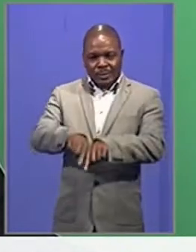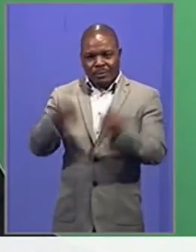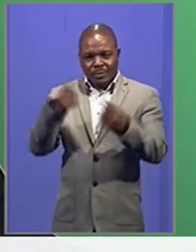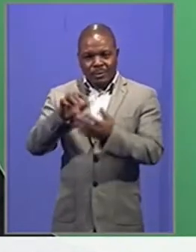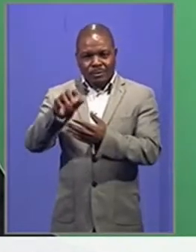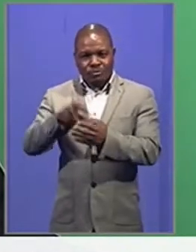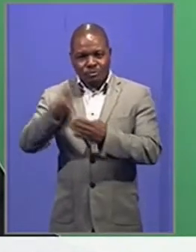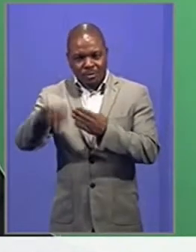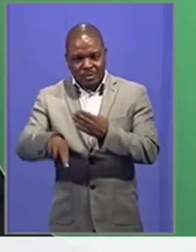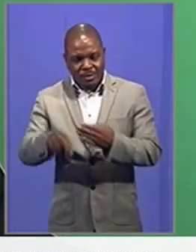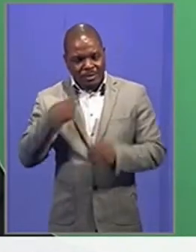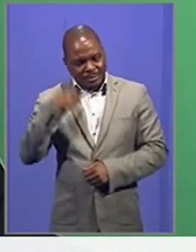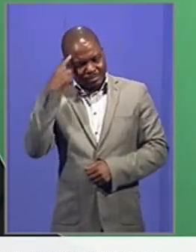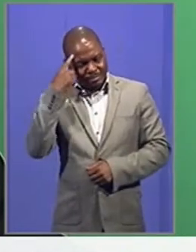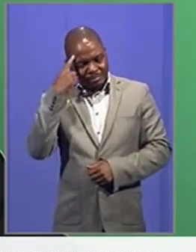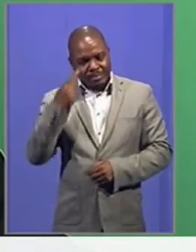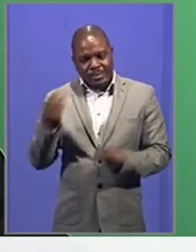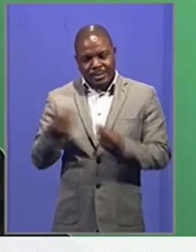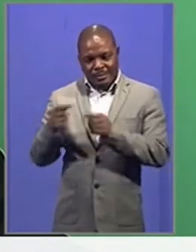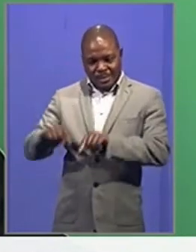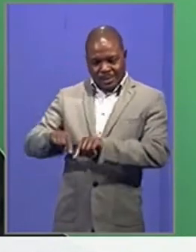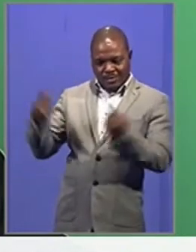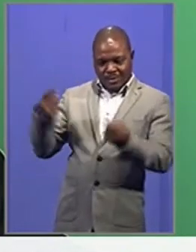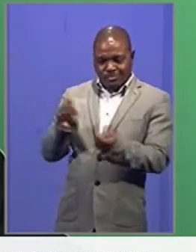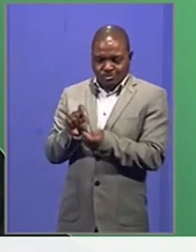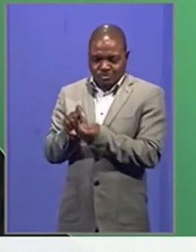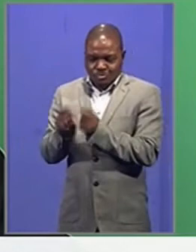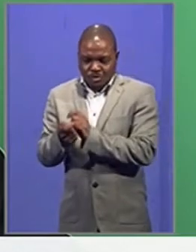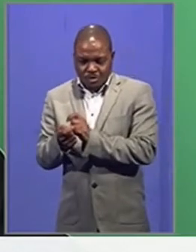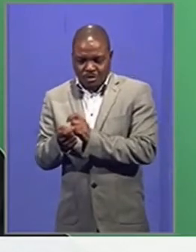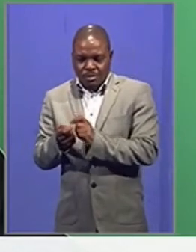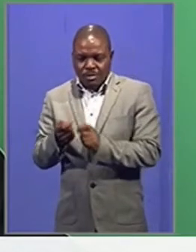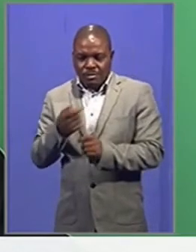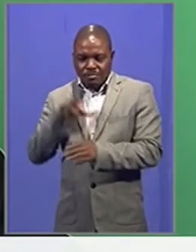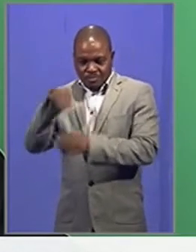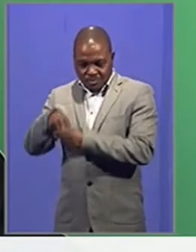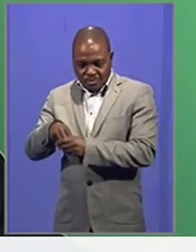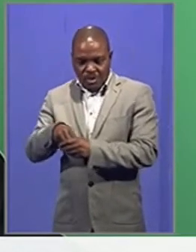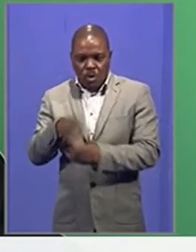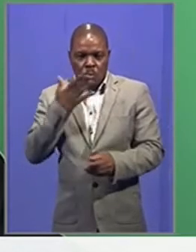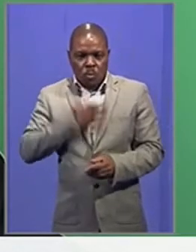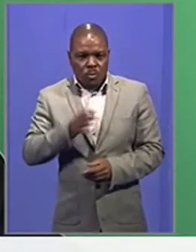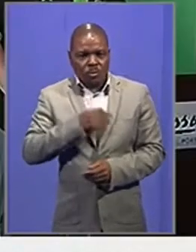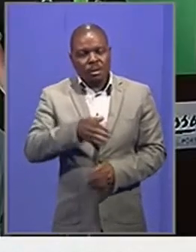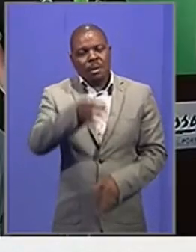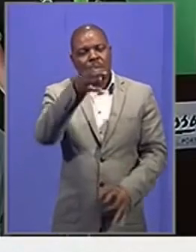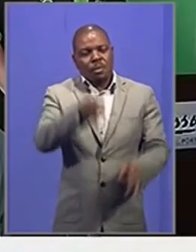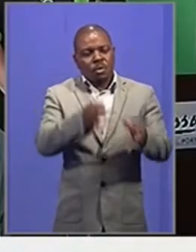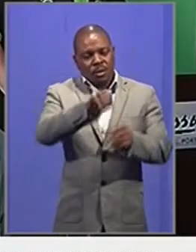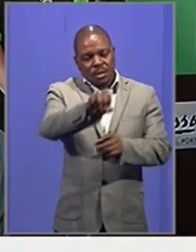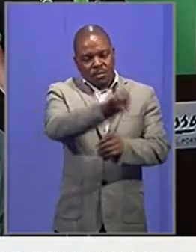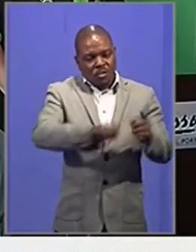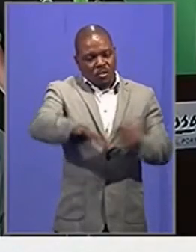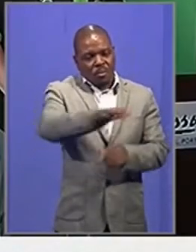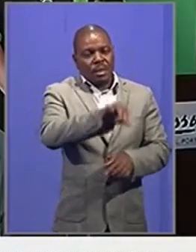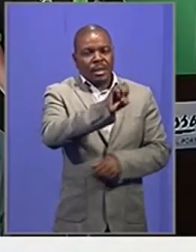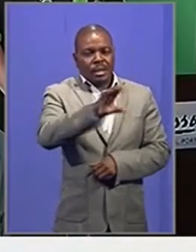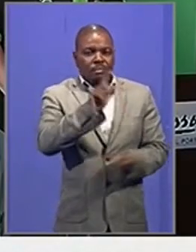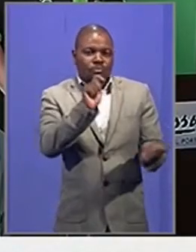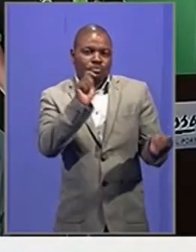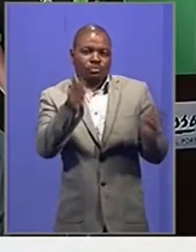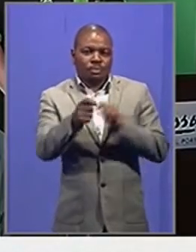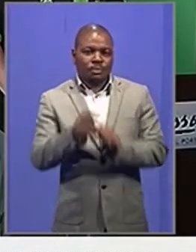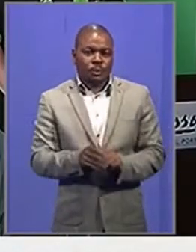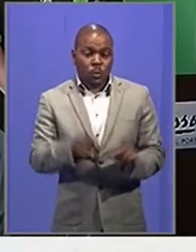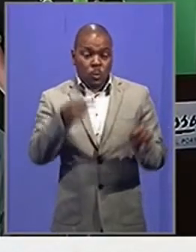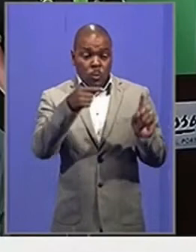prepared to try something new to change the political landscape in the Eastern Cape. Trollip o dumela hore